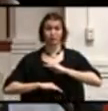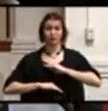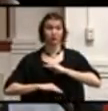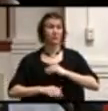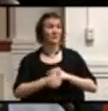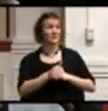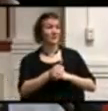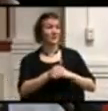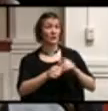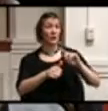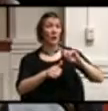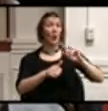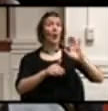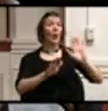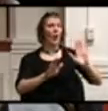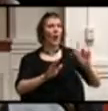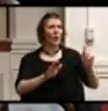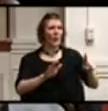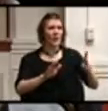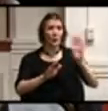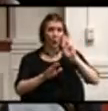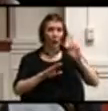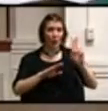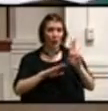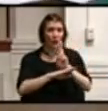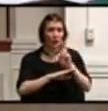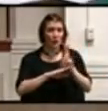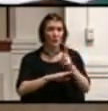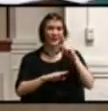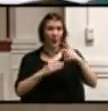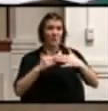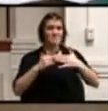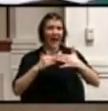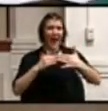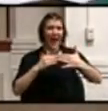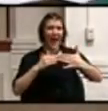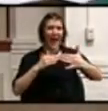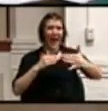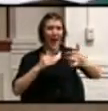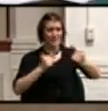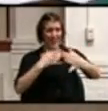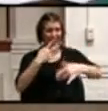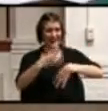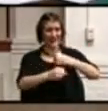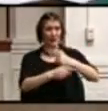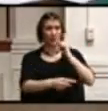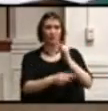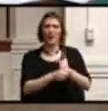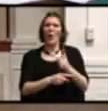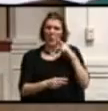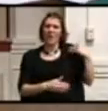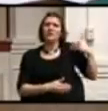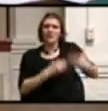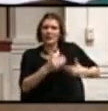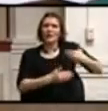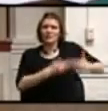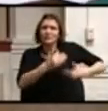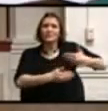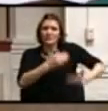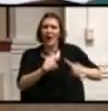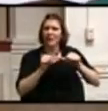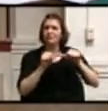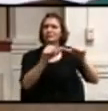These will be in use for generations, given our practice. Many years to come.